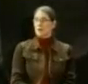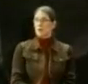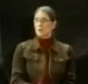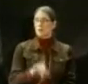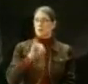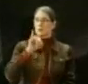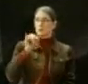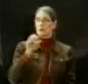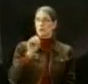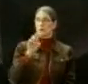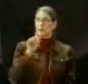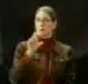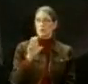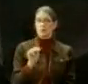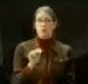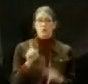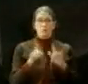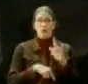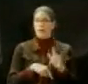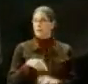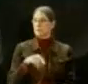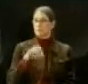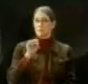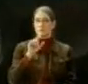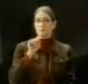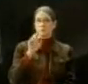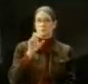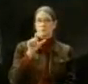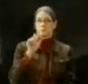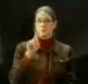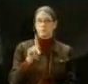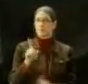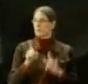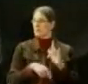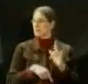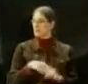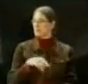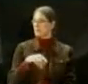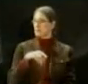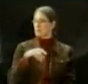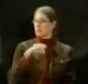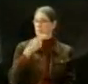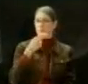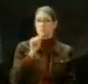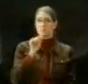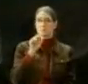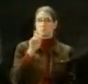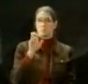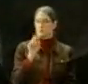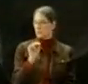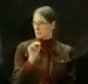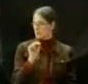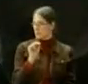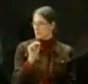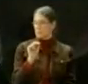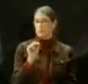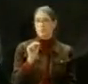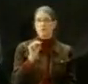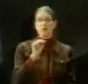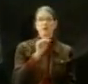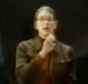Jordan. Pass. Commissioner Strickland. Pass. Pass. Commissioner Harmon. Elaine Davis.